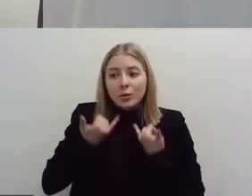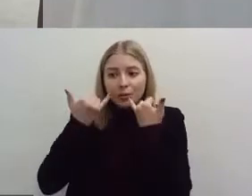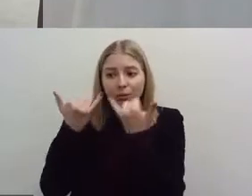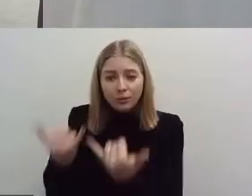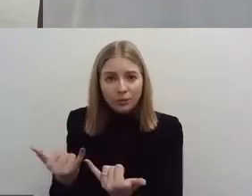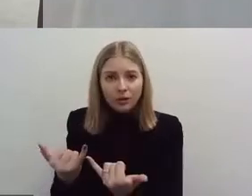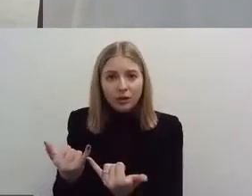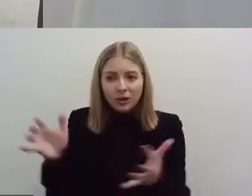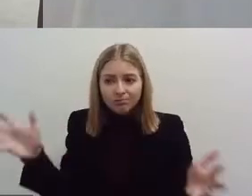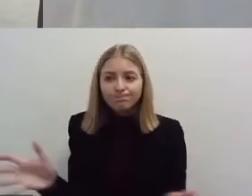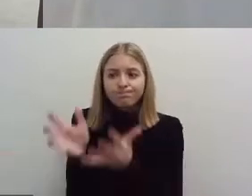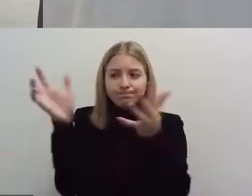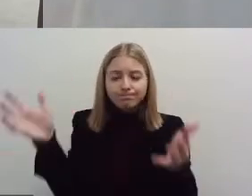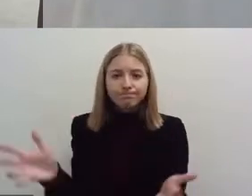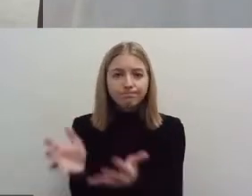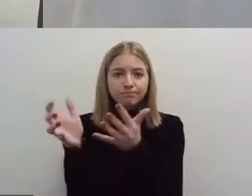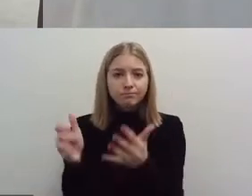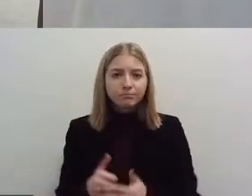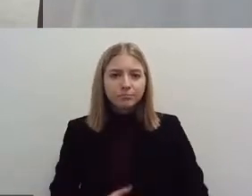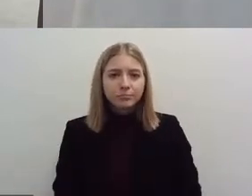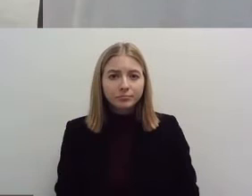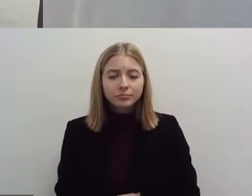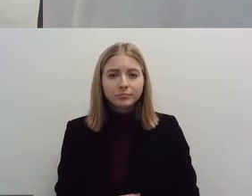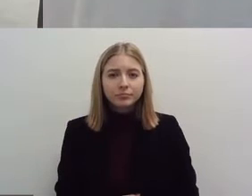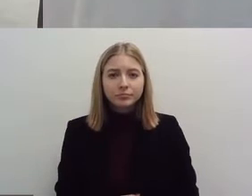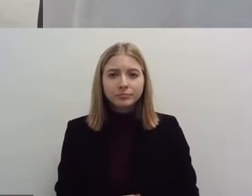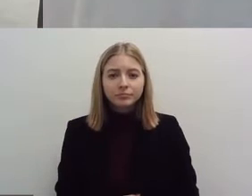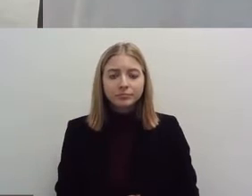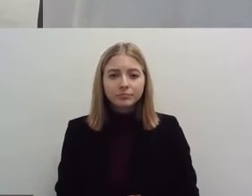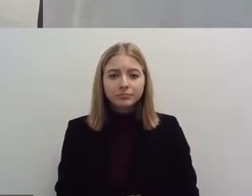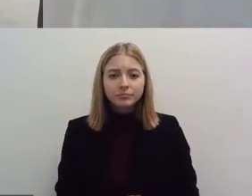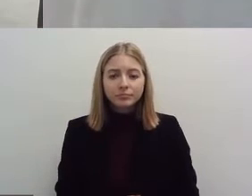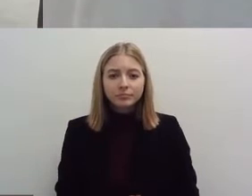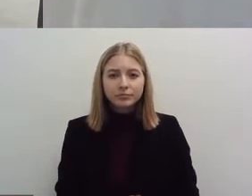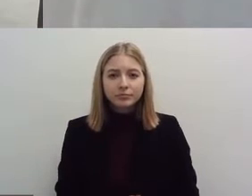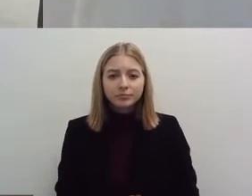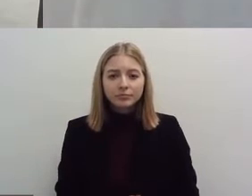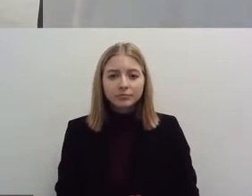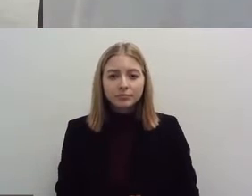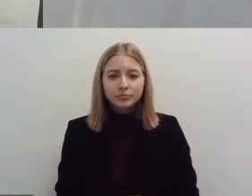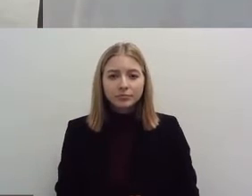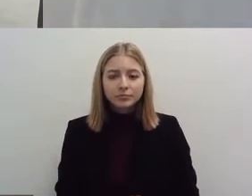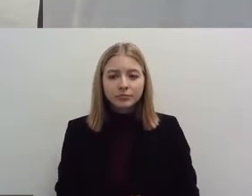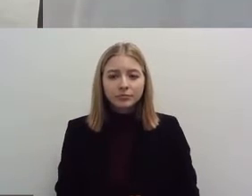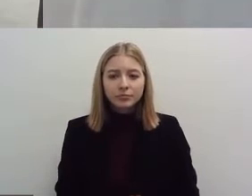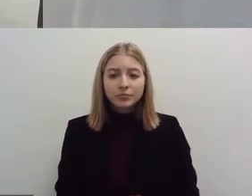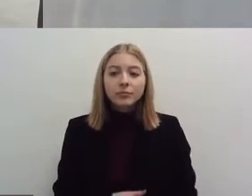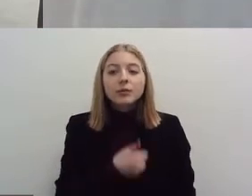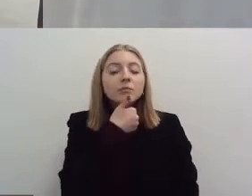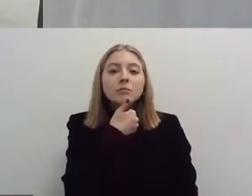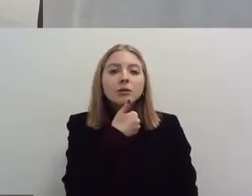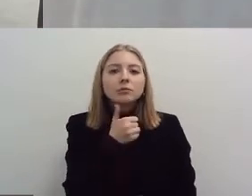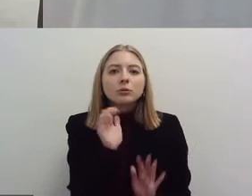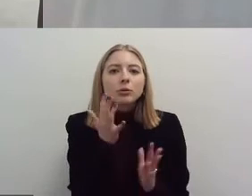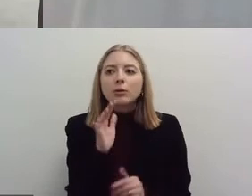good grade, because the moment that you don't get the best grade, you're not smart anymore. And all your future, it's